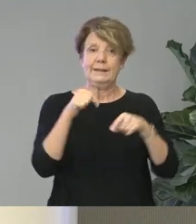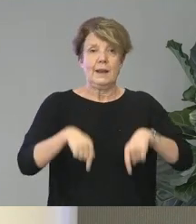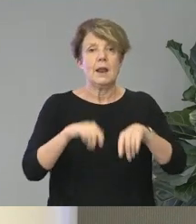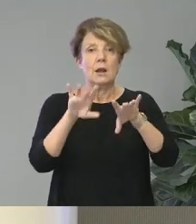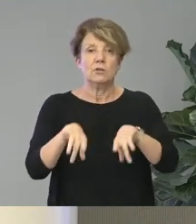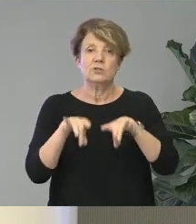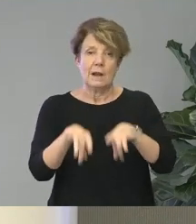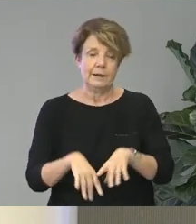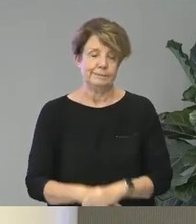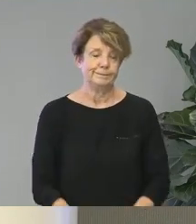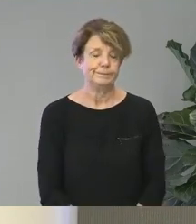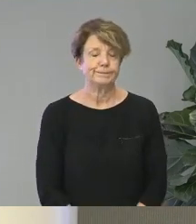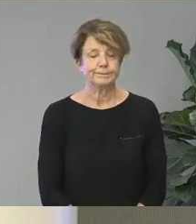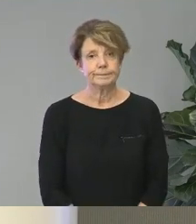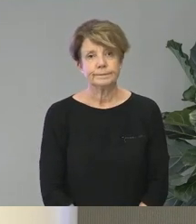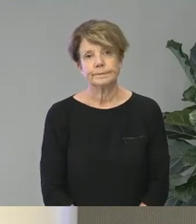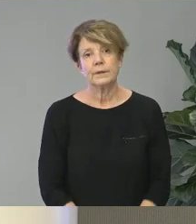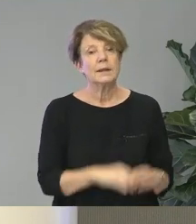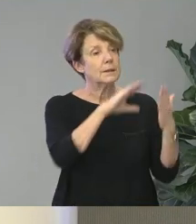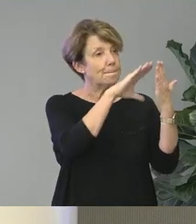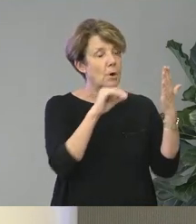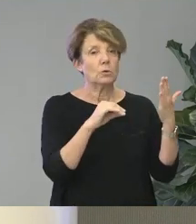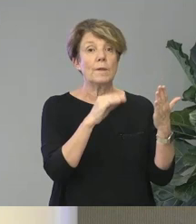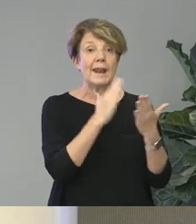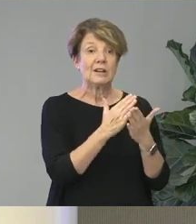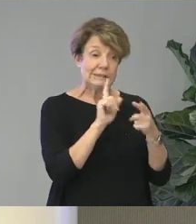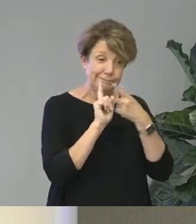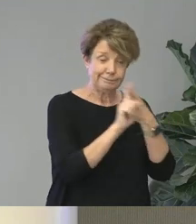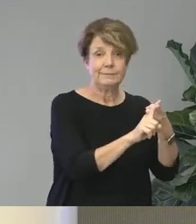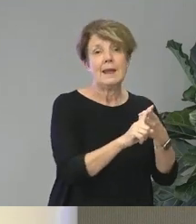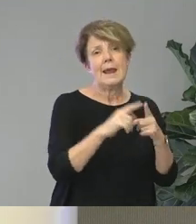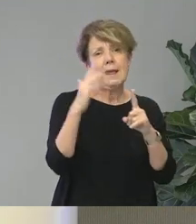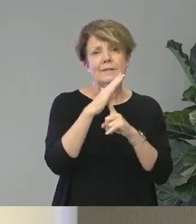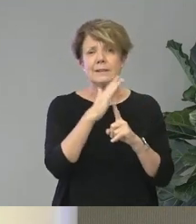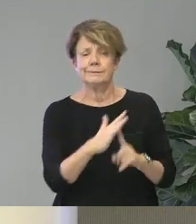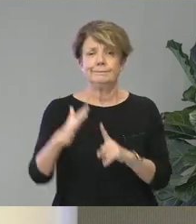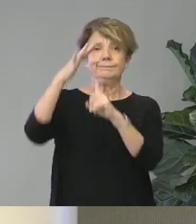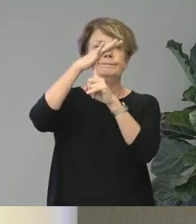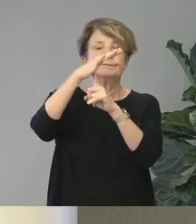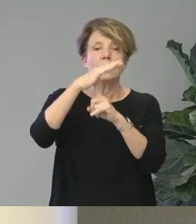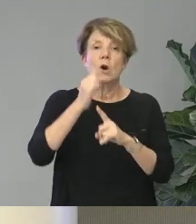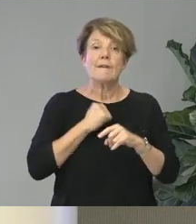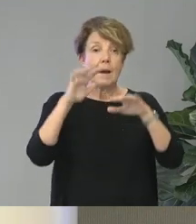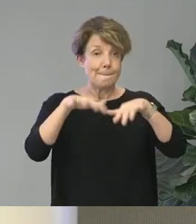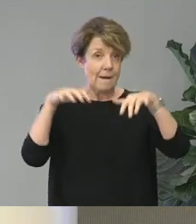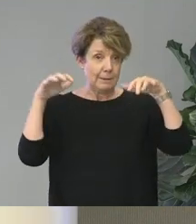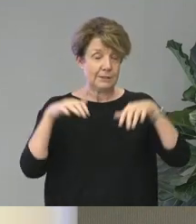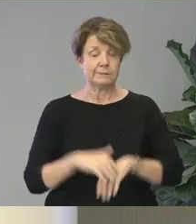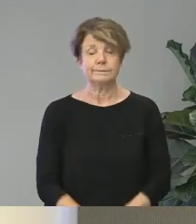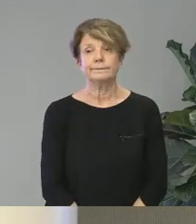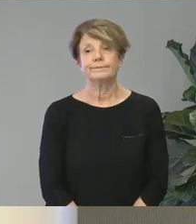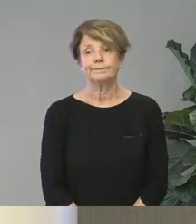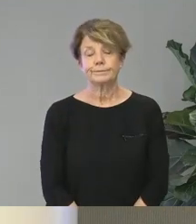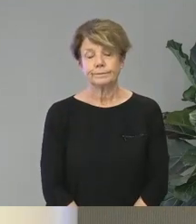It is a model that retains and emphasises the supremacy of our Parliament,